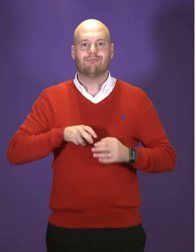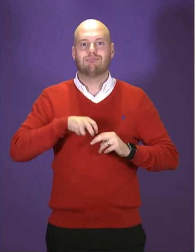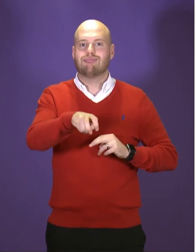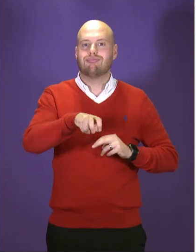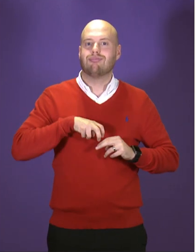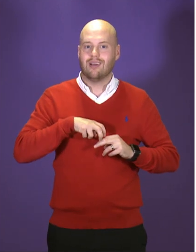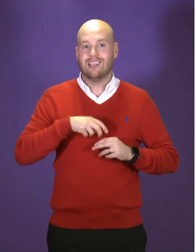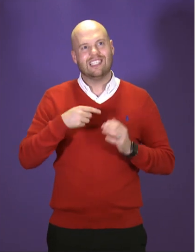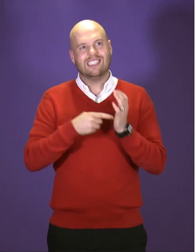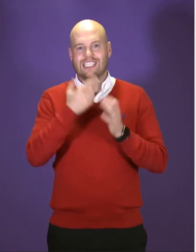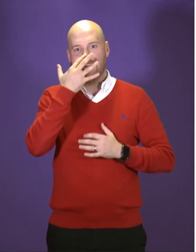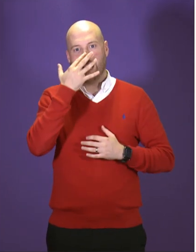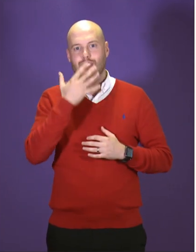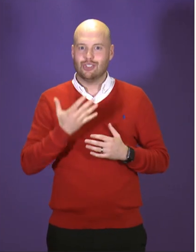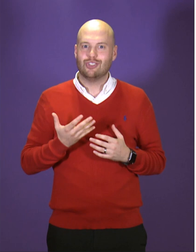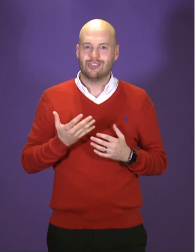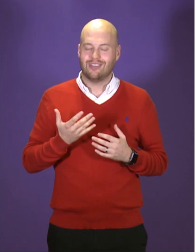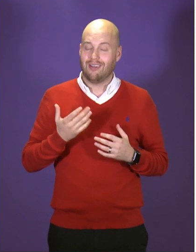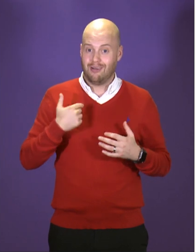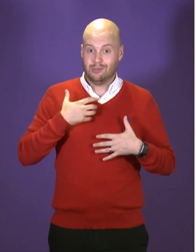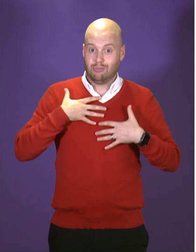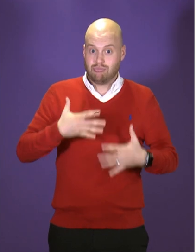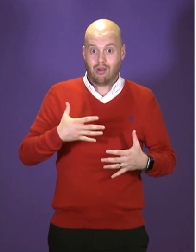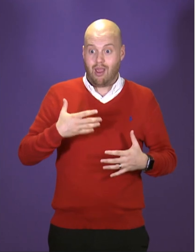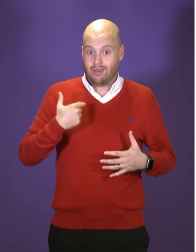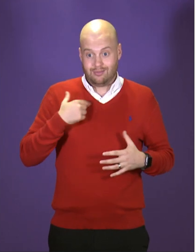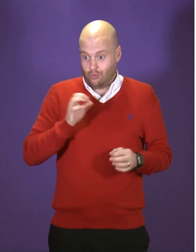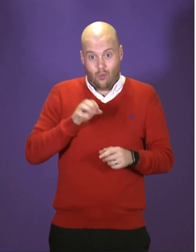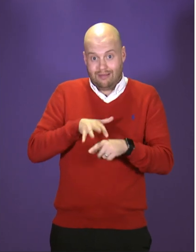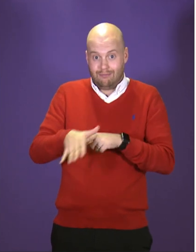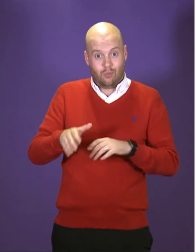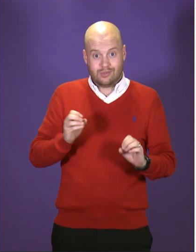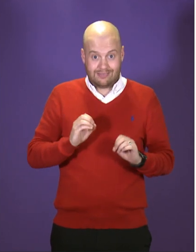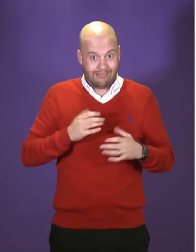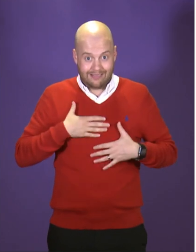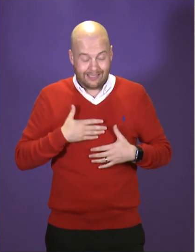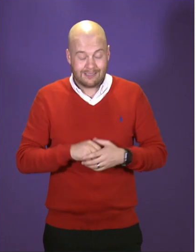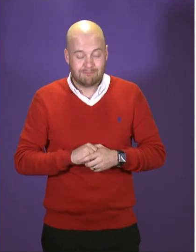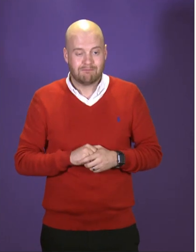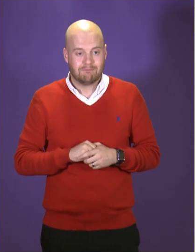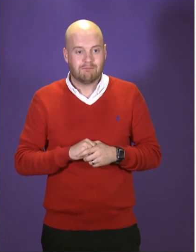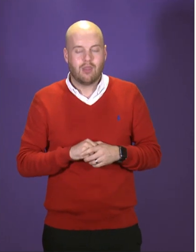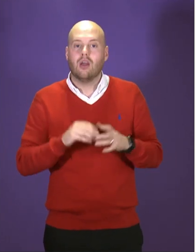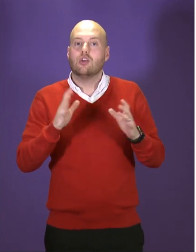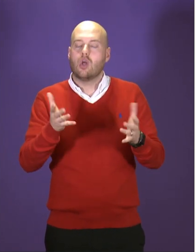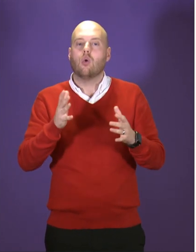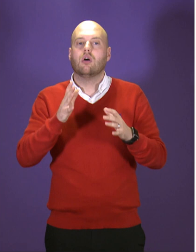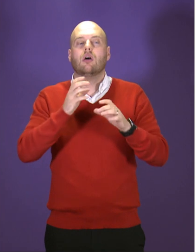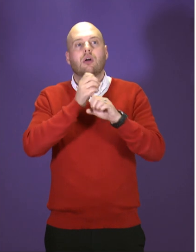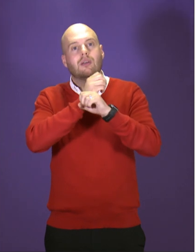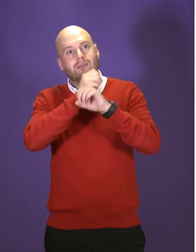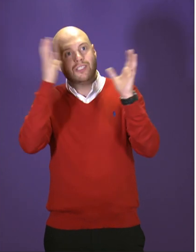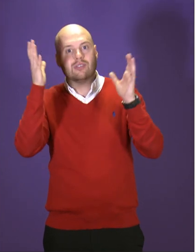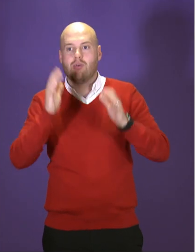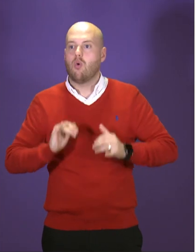to me. So the vision for the festival, and now a vision for a building called The